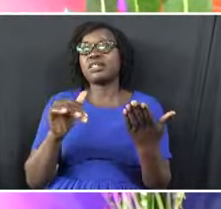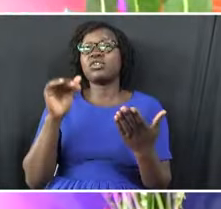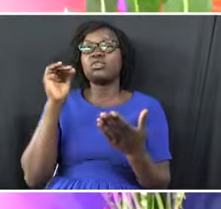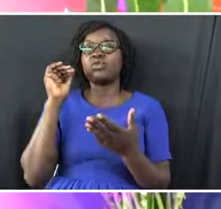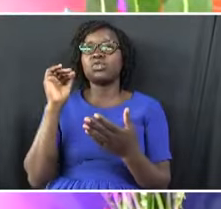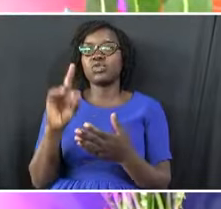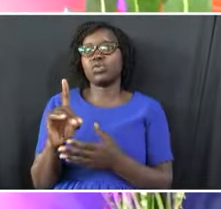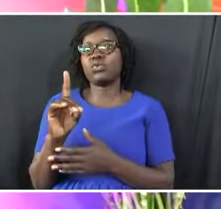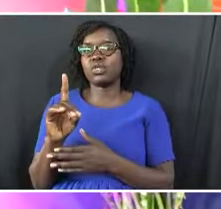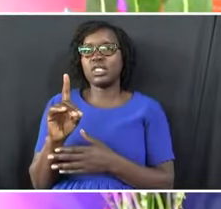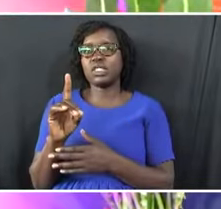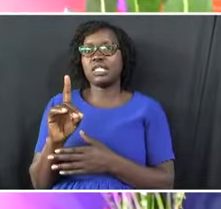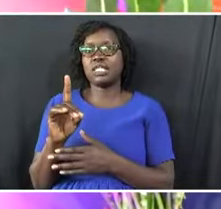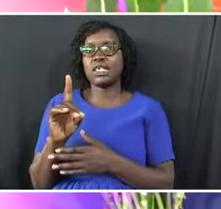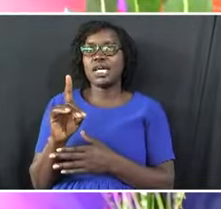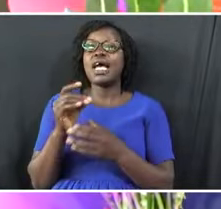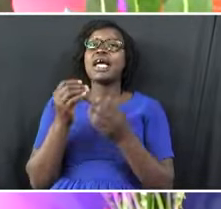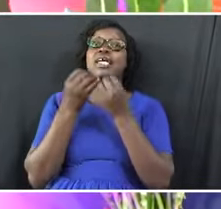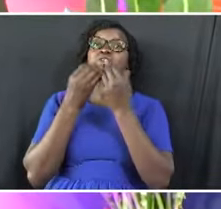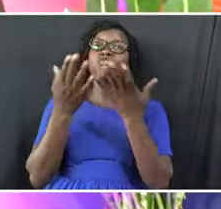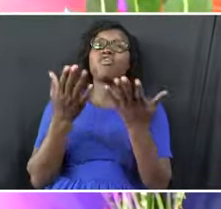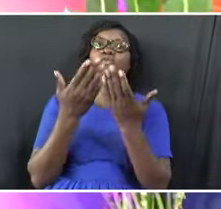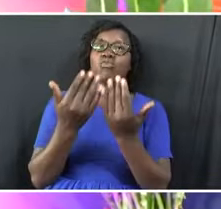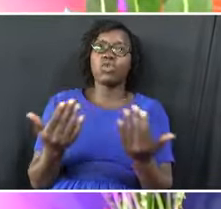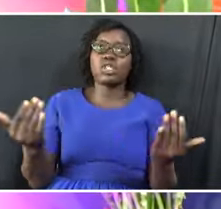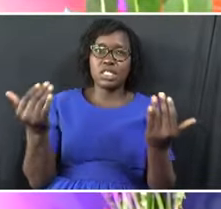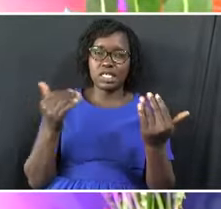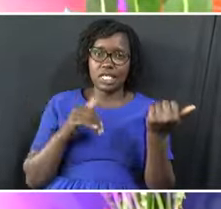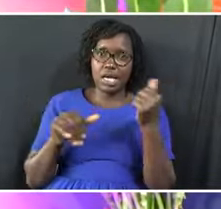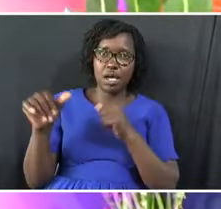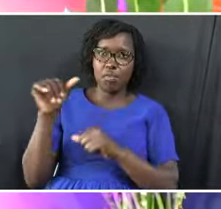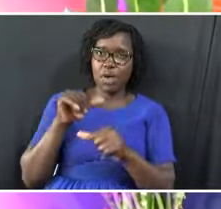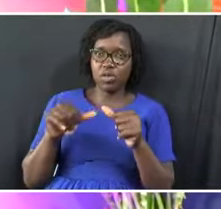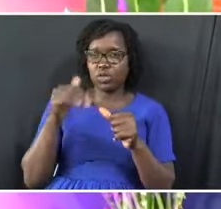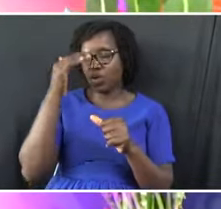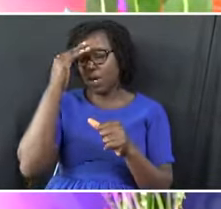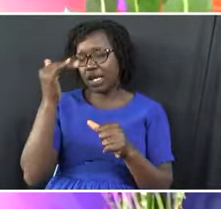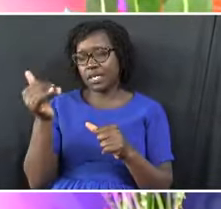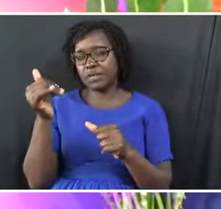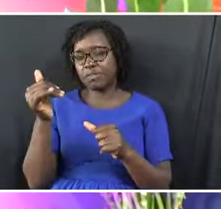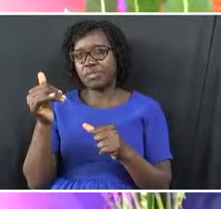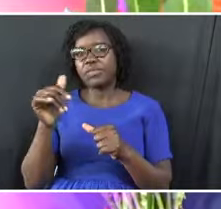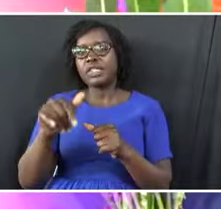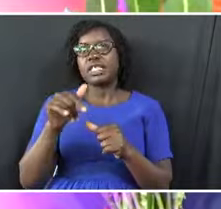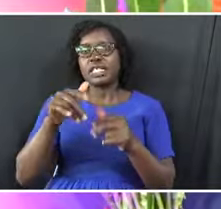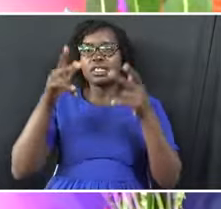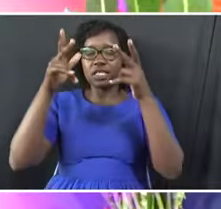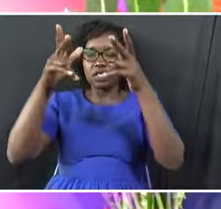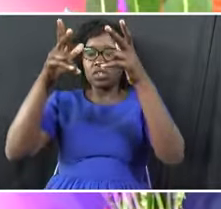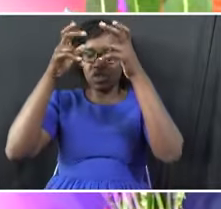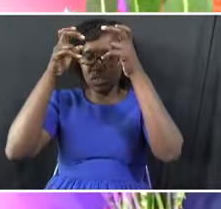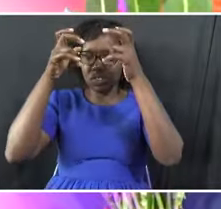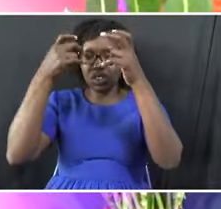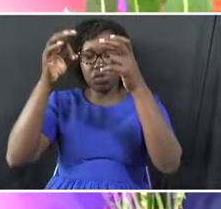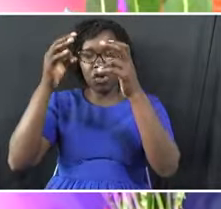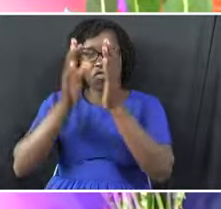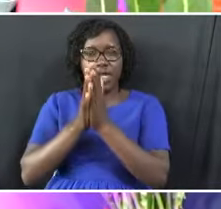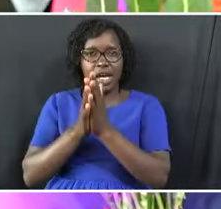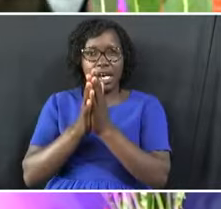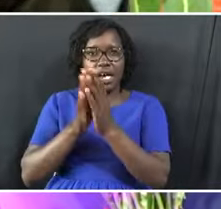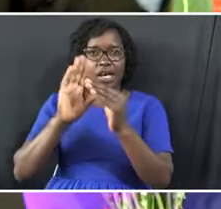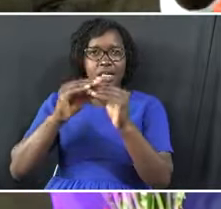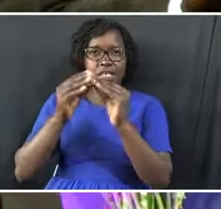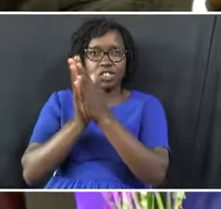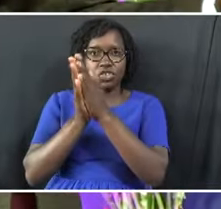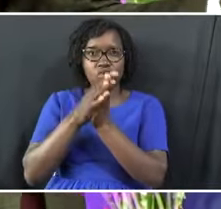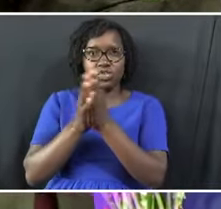supposed to inform your children. Because this concept of creation story